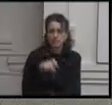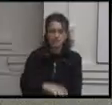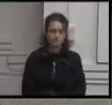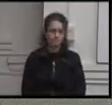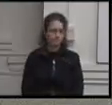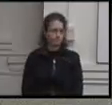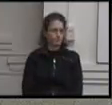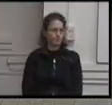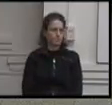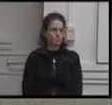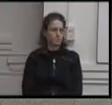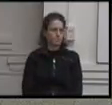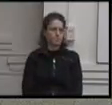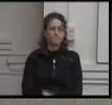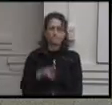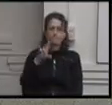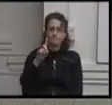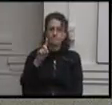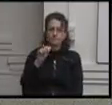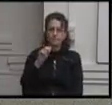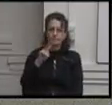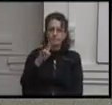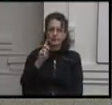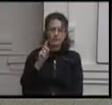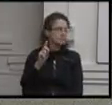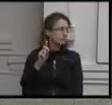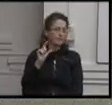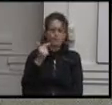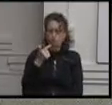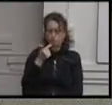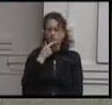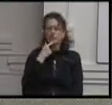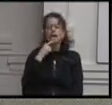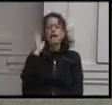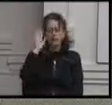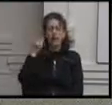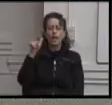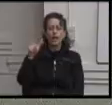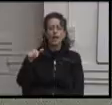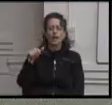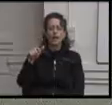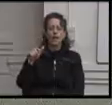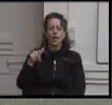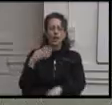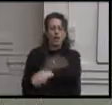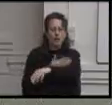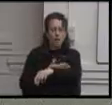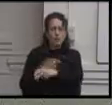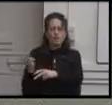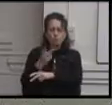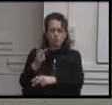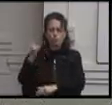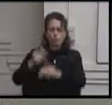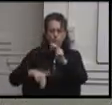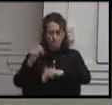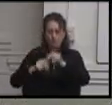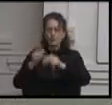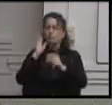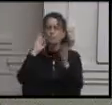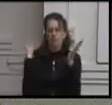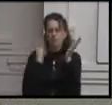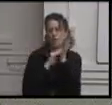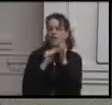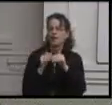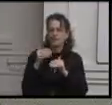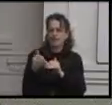We're probably going to bring police fire back on the agenda for the 16th in the hopes that the subcommittee will